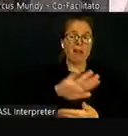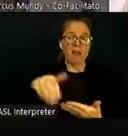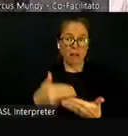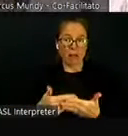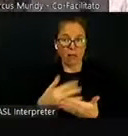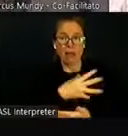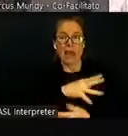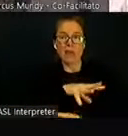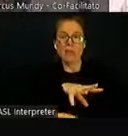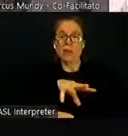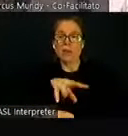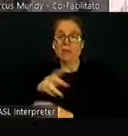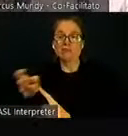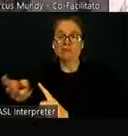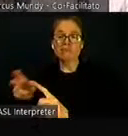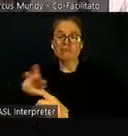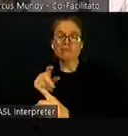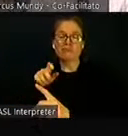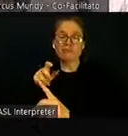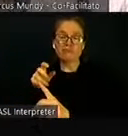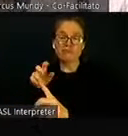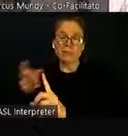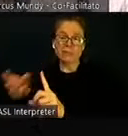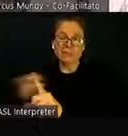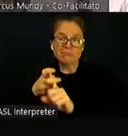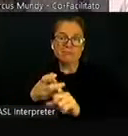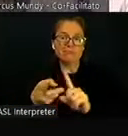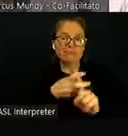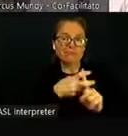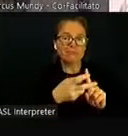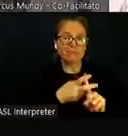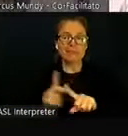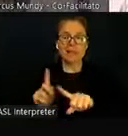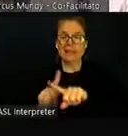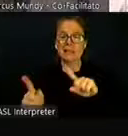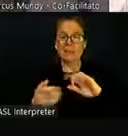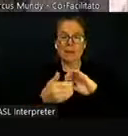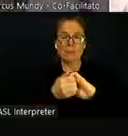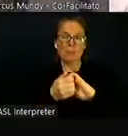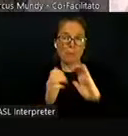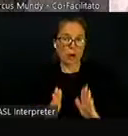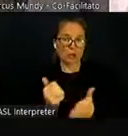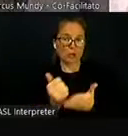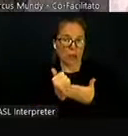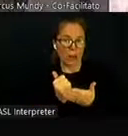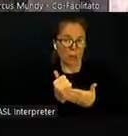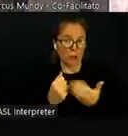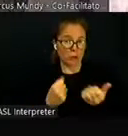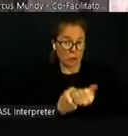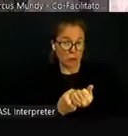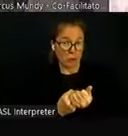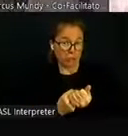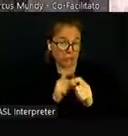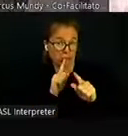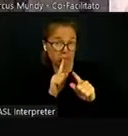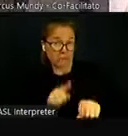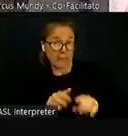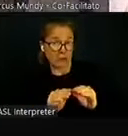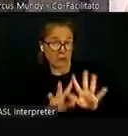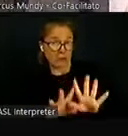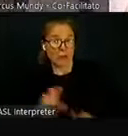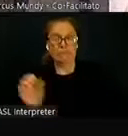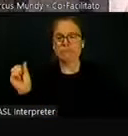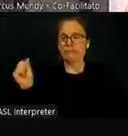engage with different partners that specialize in different areas on those operations. Did that answer your first question? I want to do a quick check.